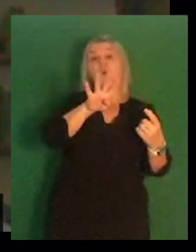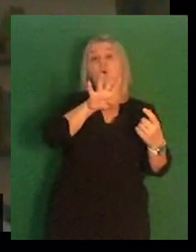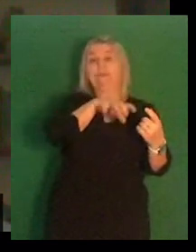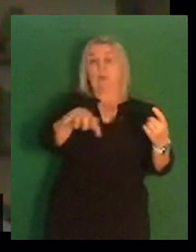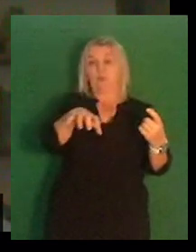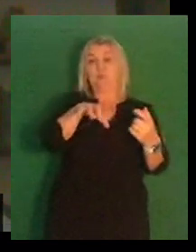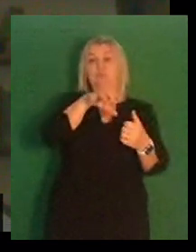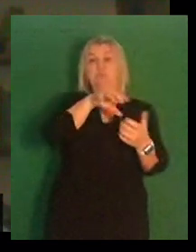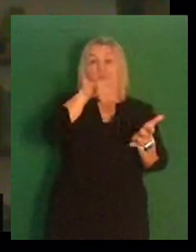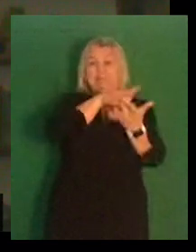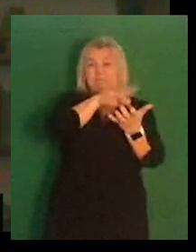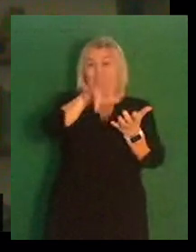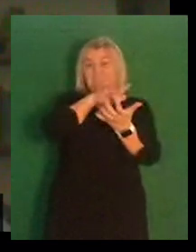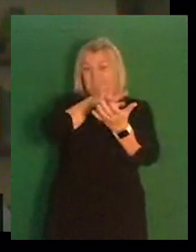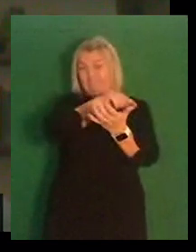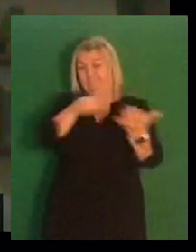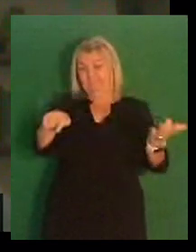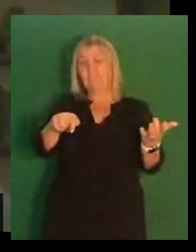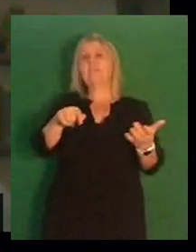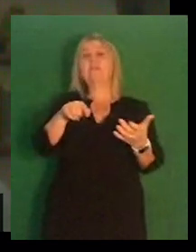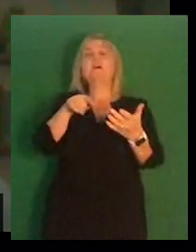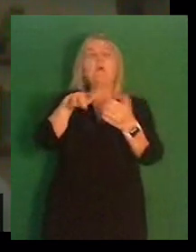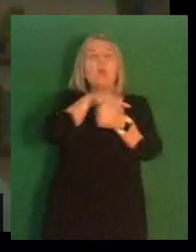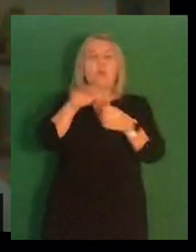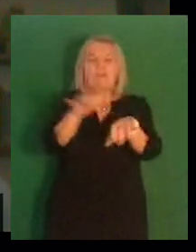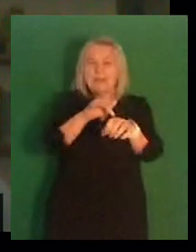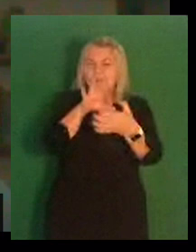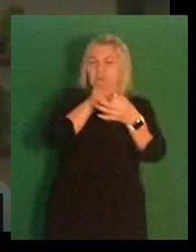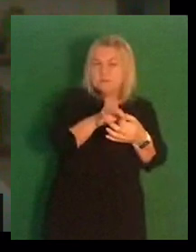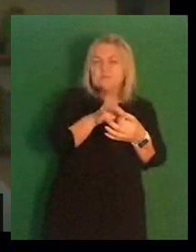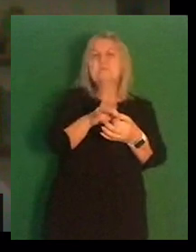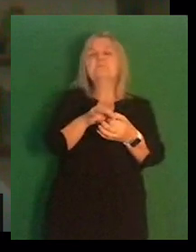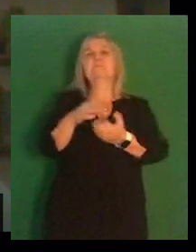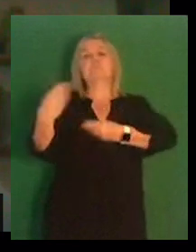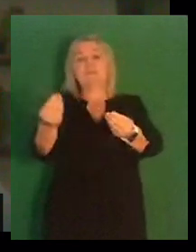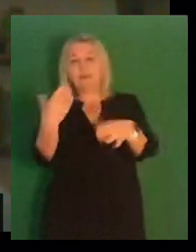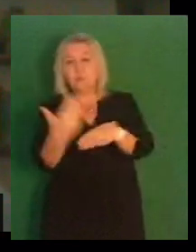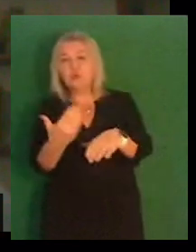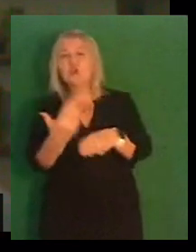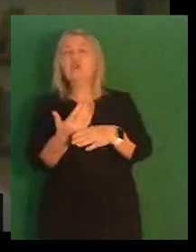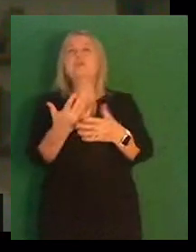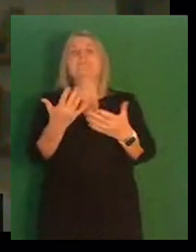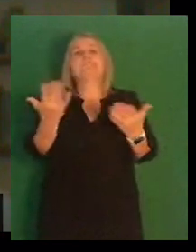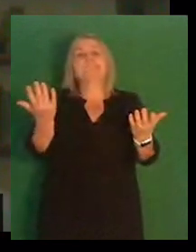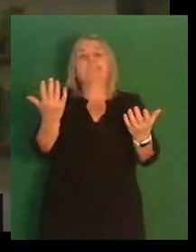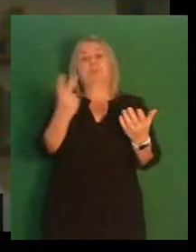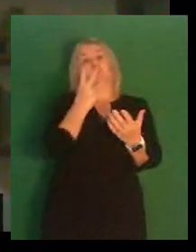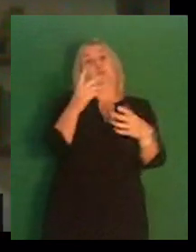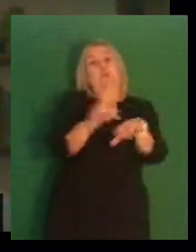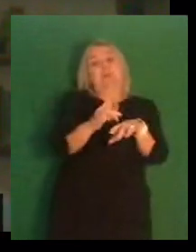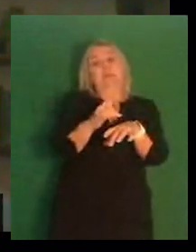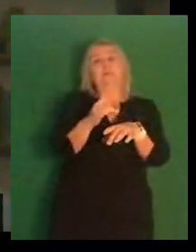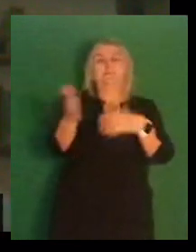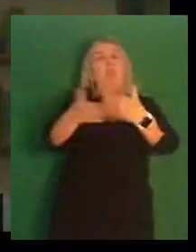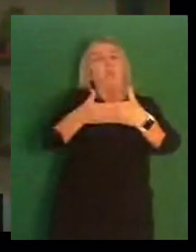theatres. So also giving work and 2 theatres which would otherwise have been closed down.